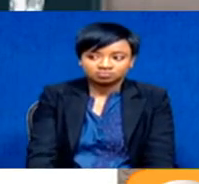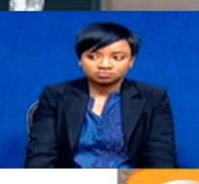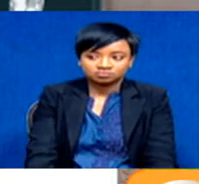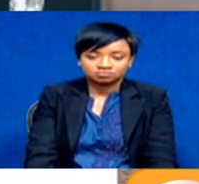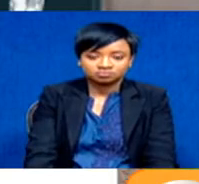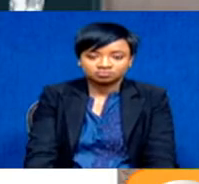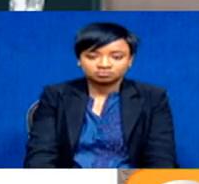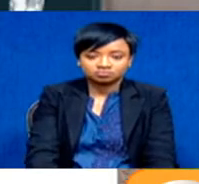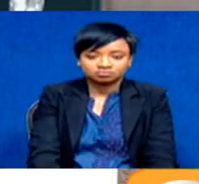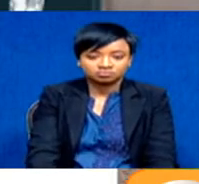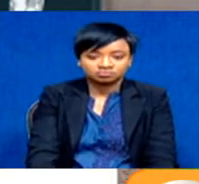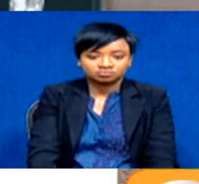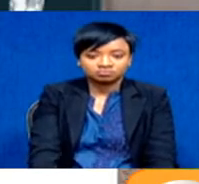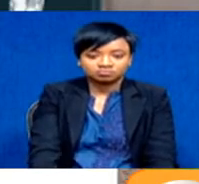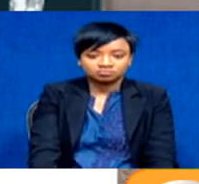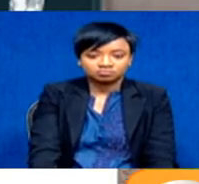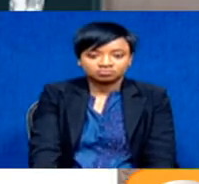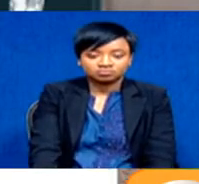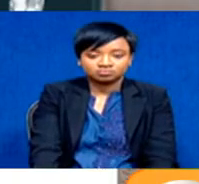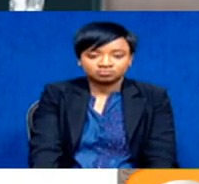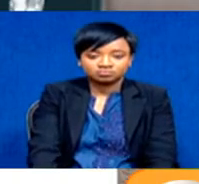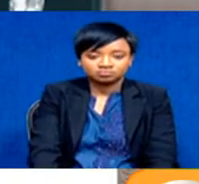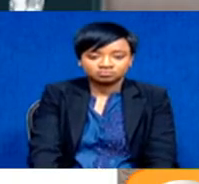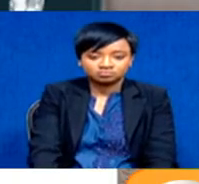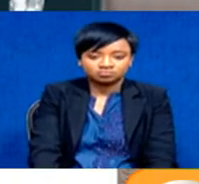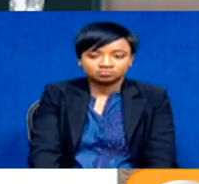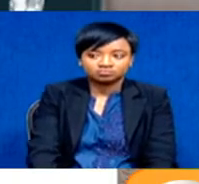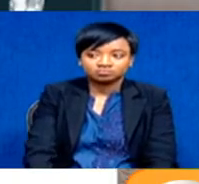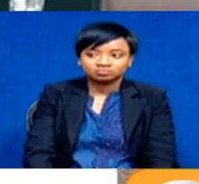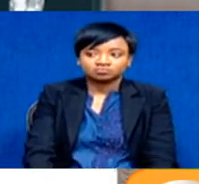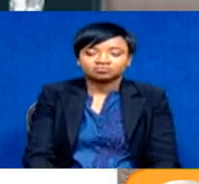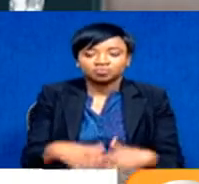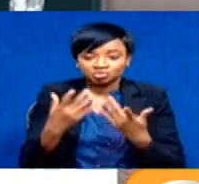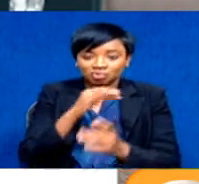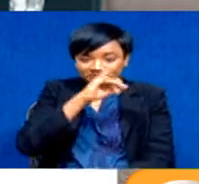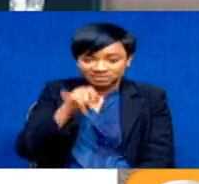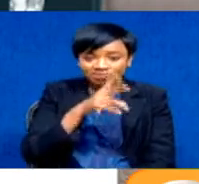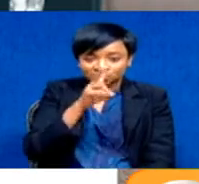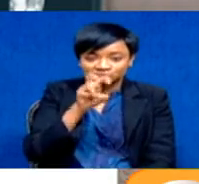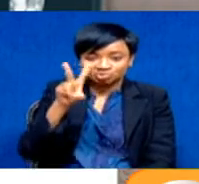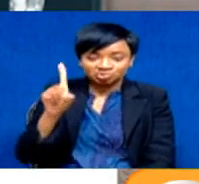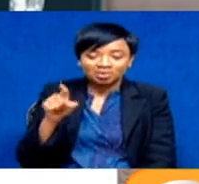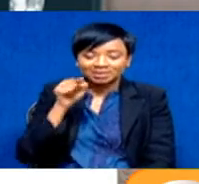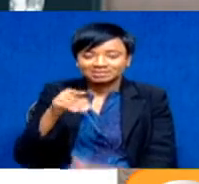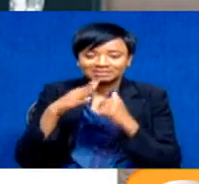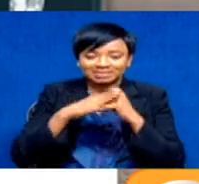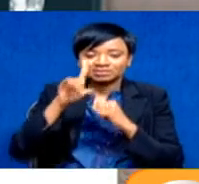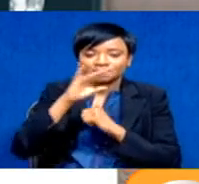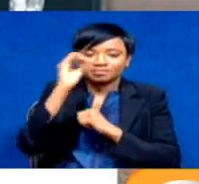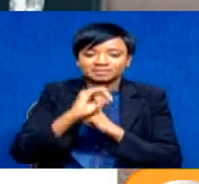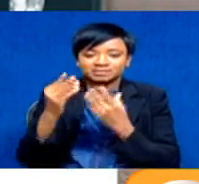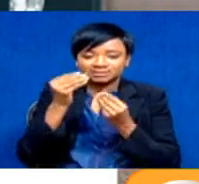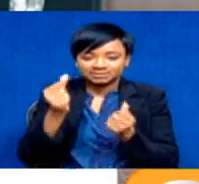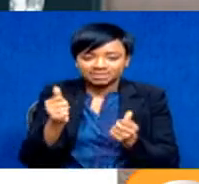moved to the close of 2022. By January 2021, the project was 91%